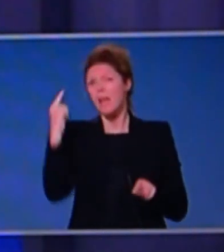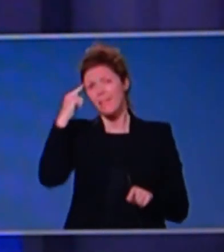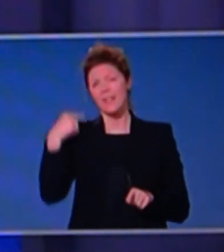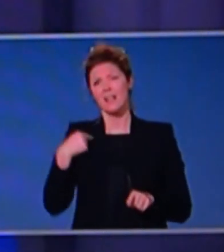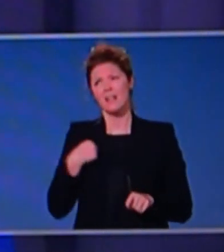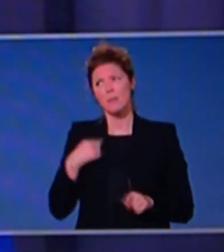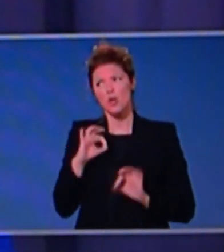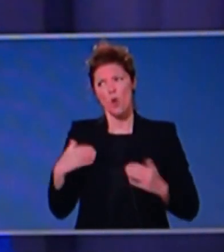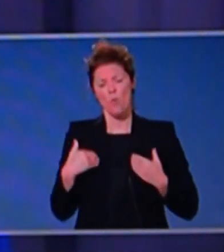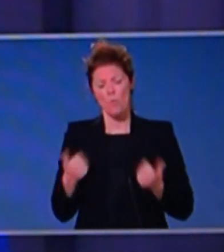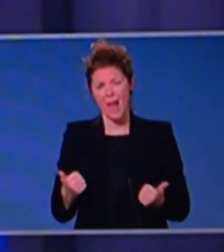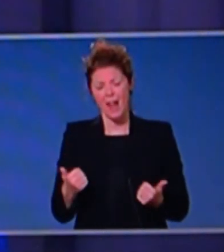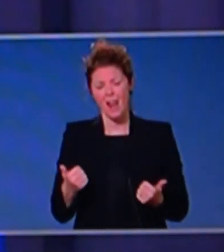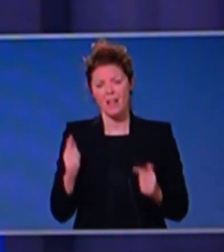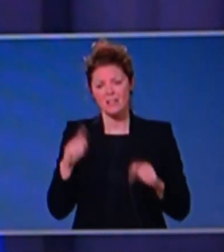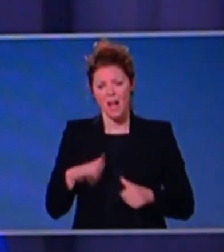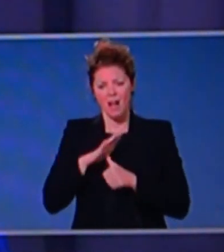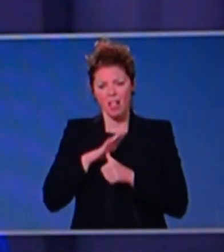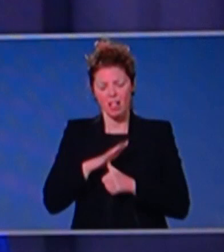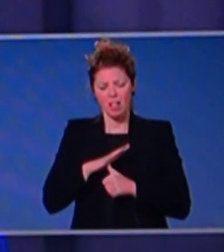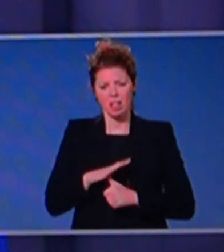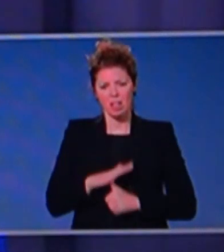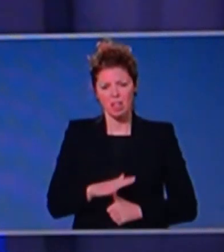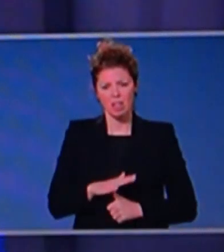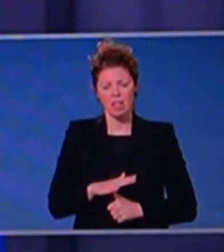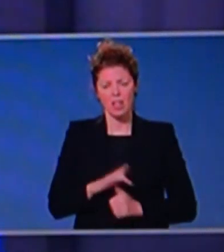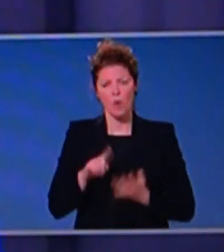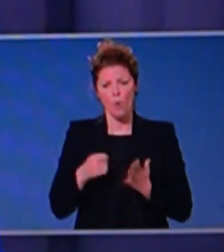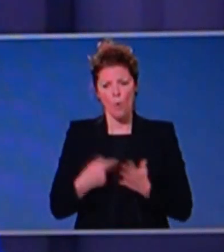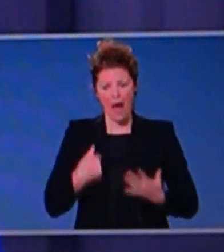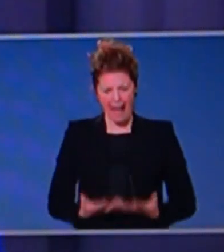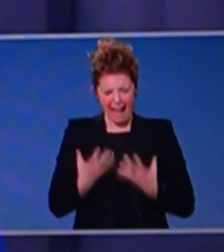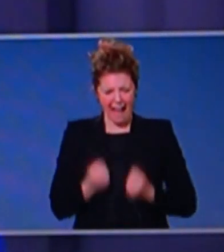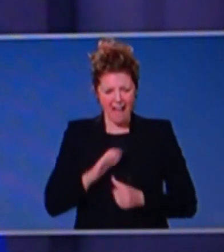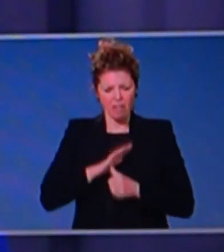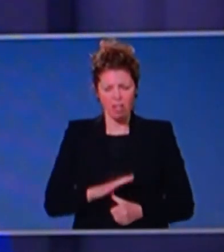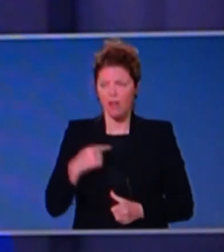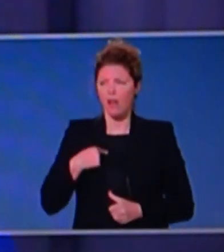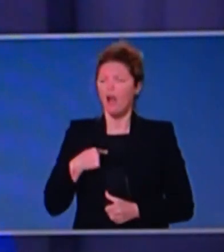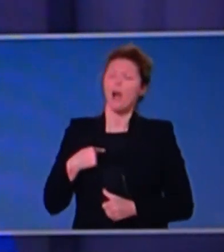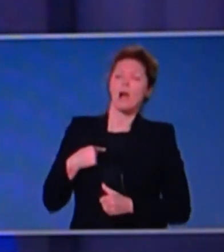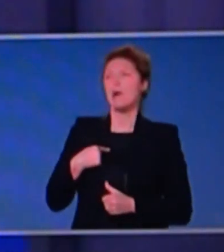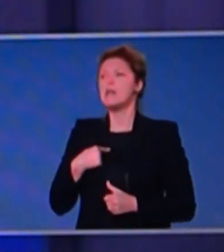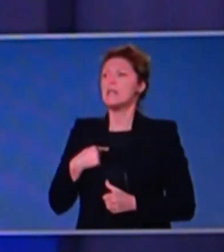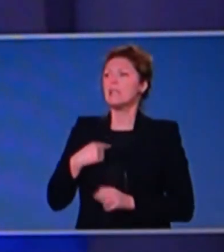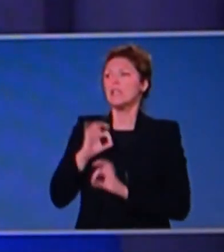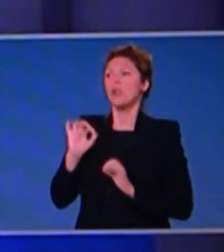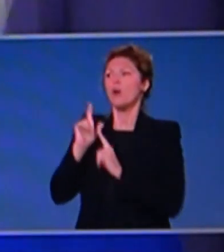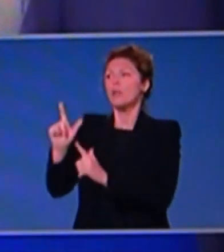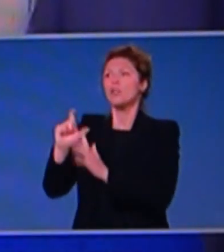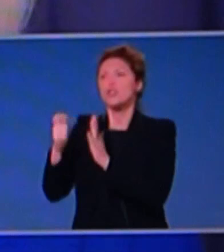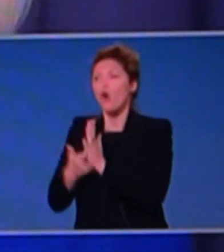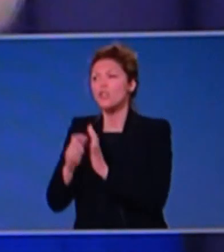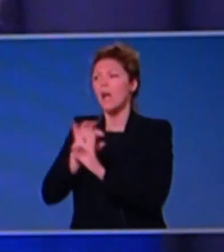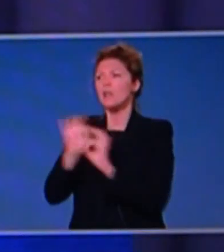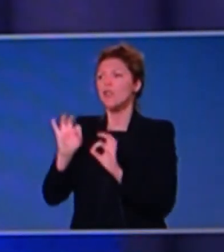it's actually foundational. It's foundational to our creative resilience and being able to get through this in the best way we can.